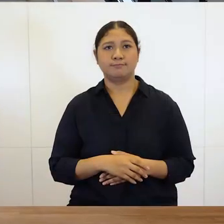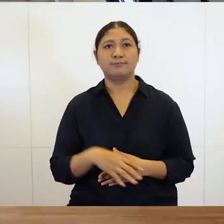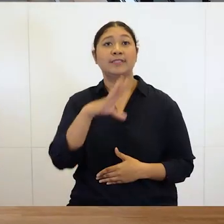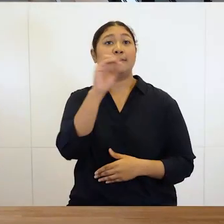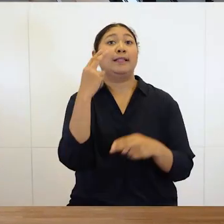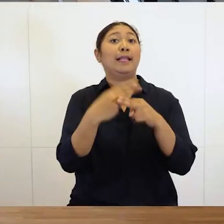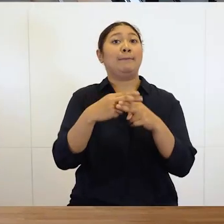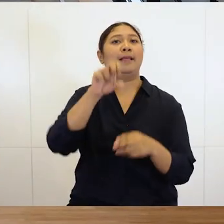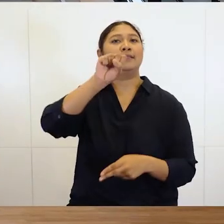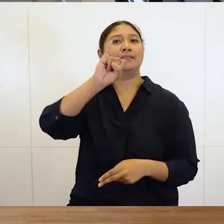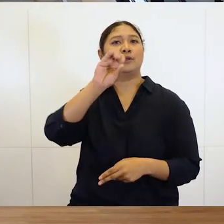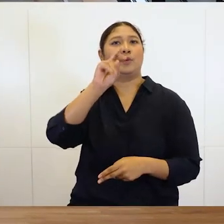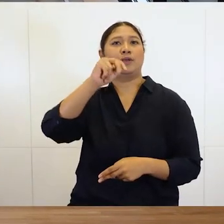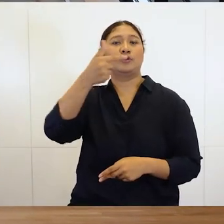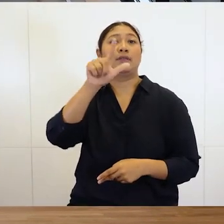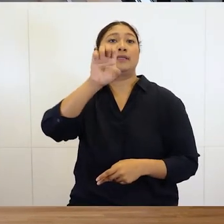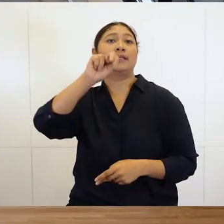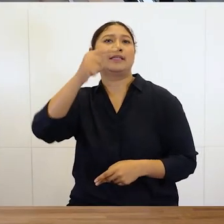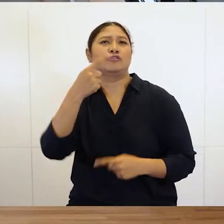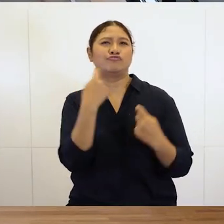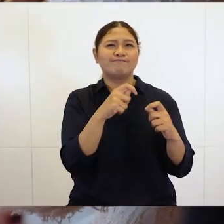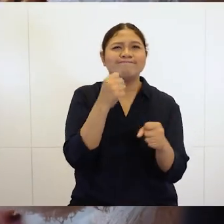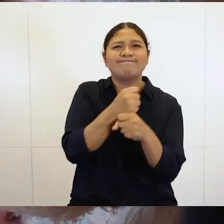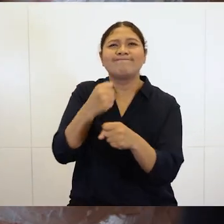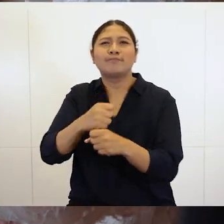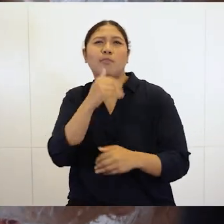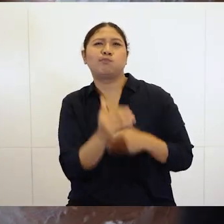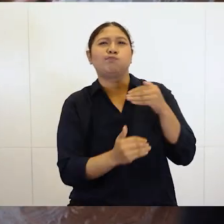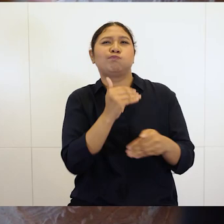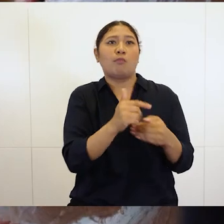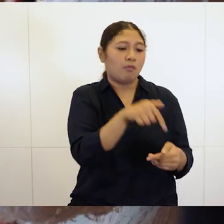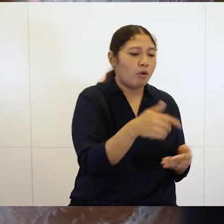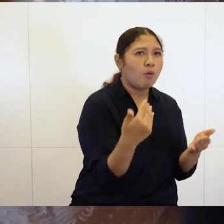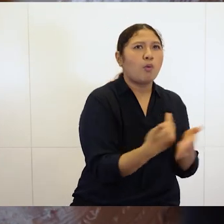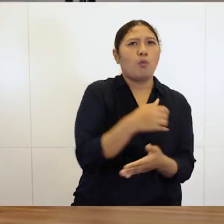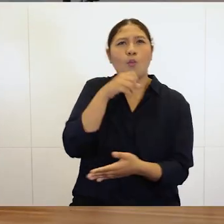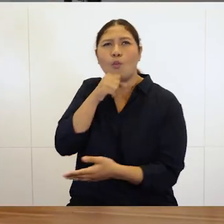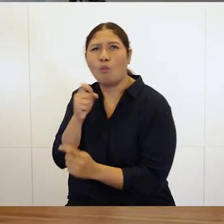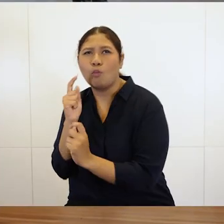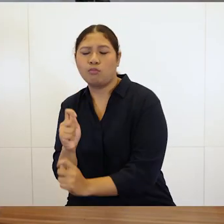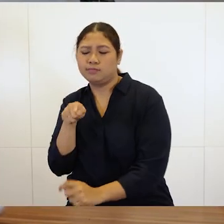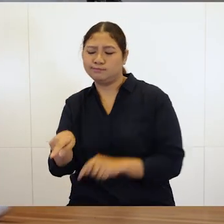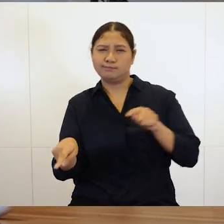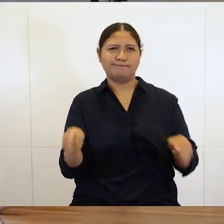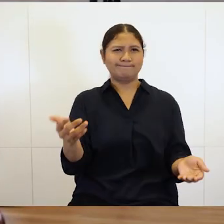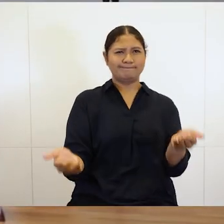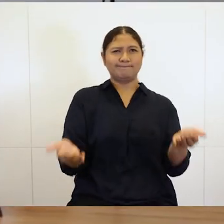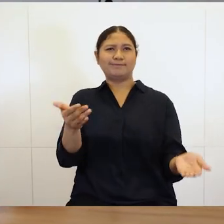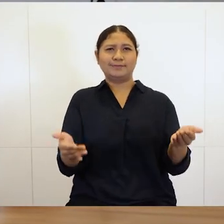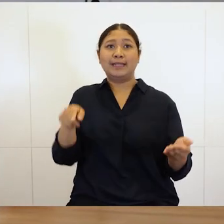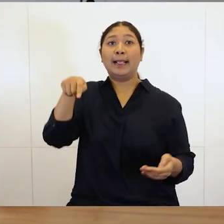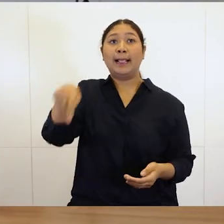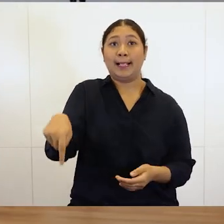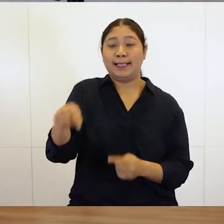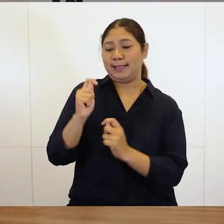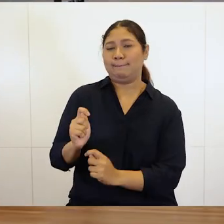What Siong Leng has been doing is really trying to find that balance while trying to move forward. So we don't totally give up what traditional nanin